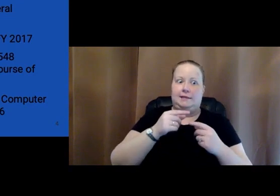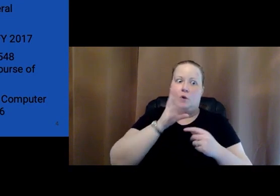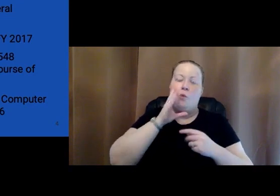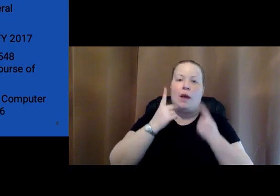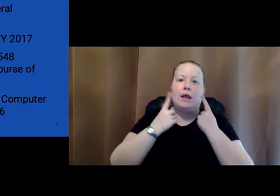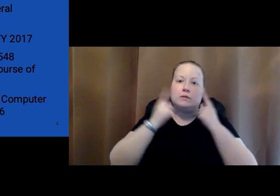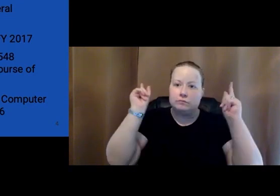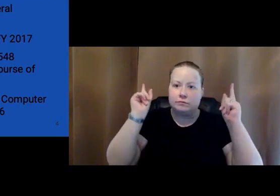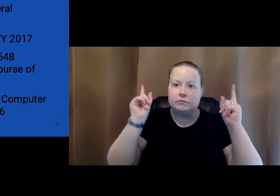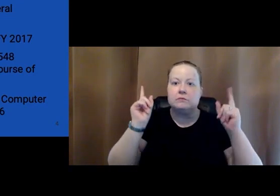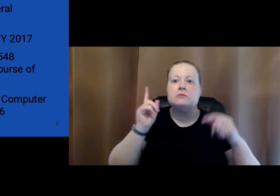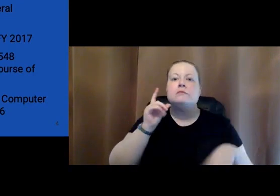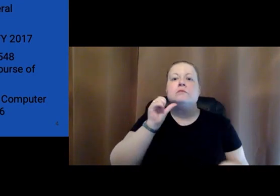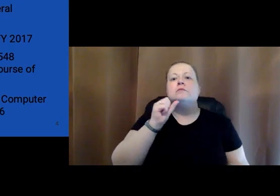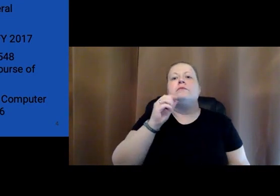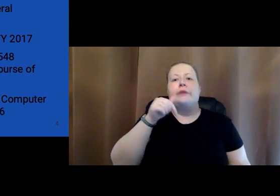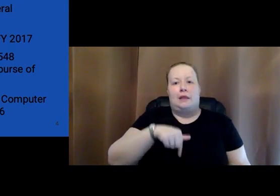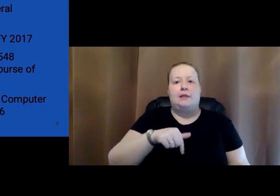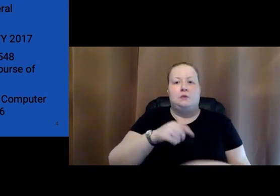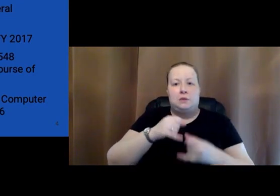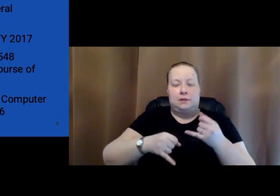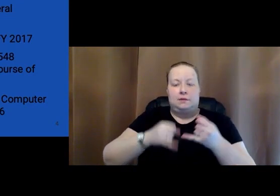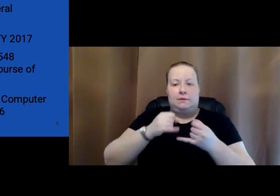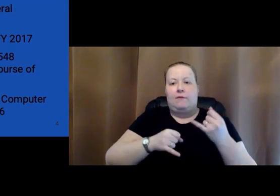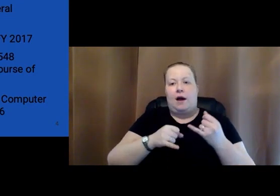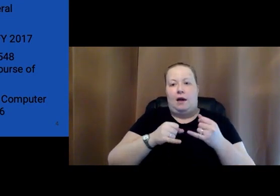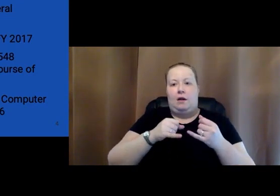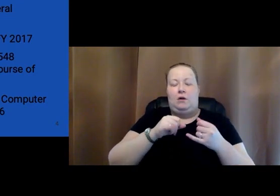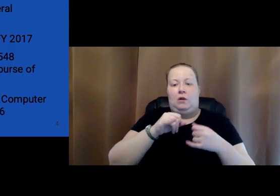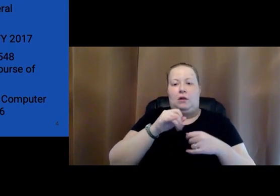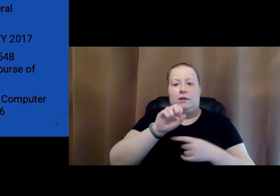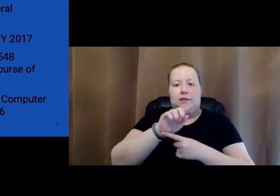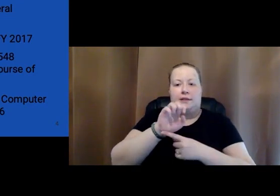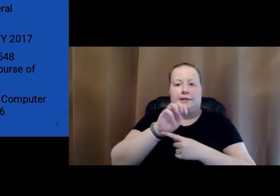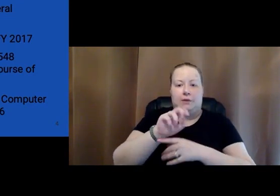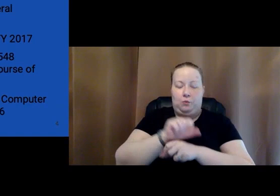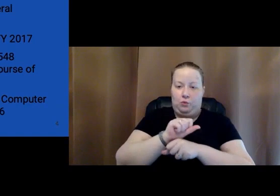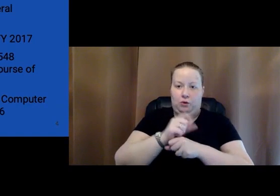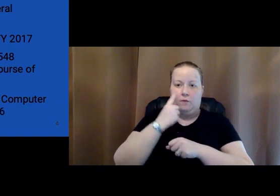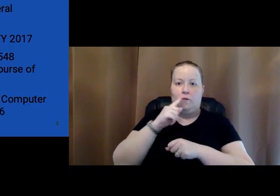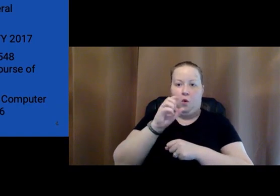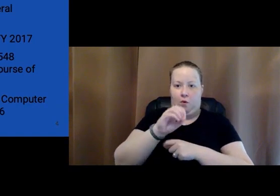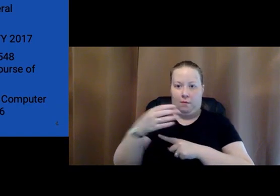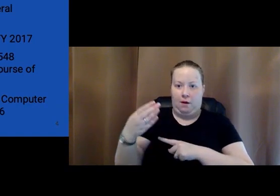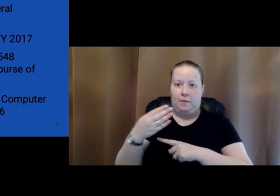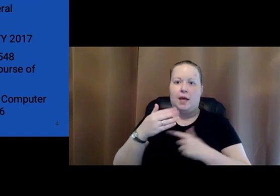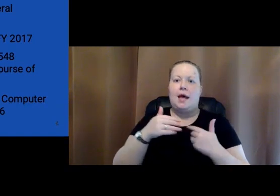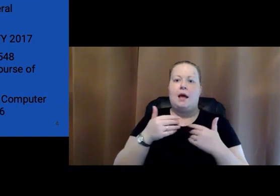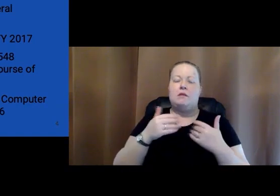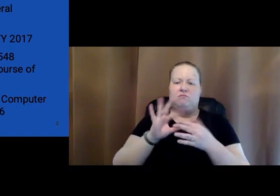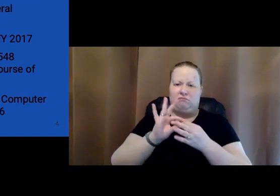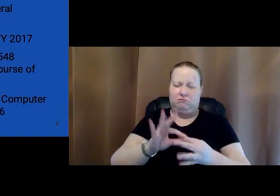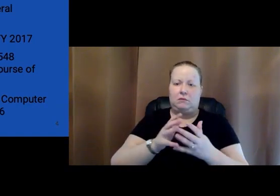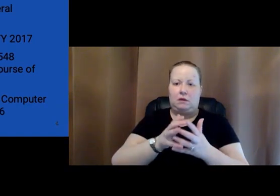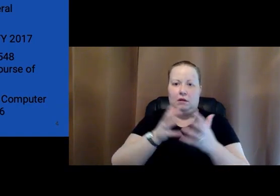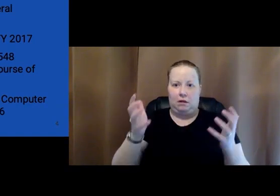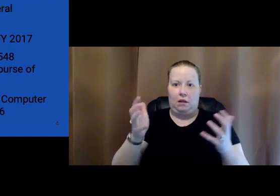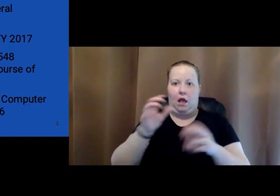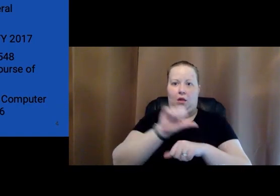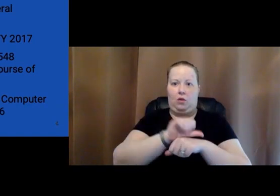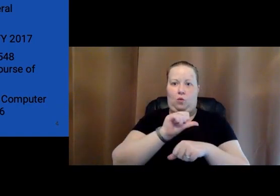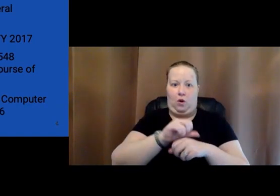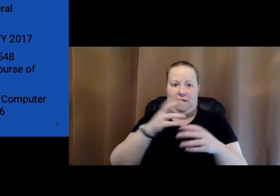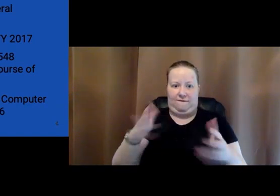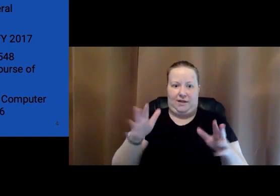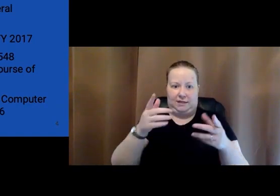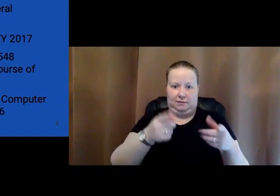final STEM initiative of the Obama administration had a lot to do with all the work that had been done by the community for the prior decade and